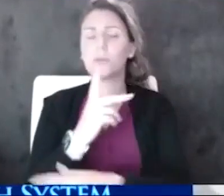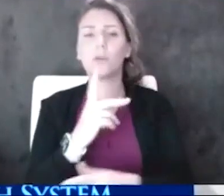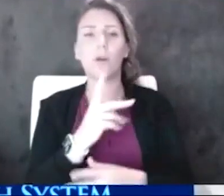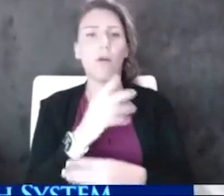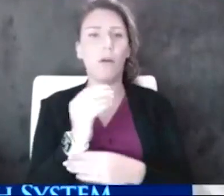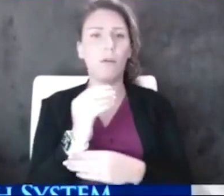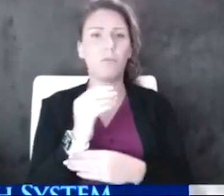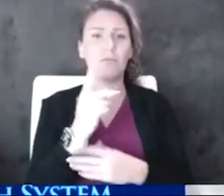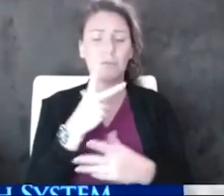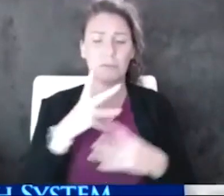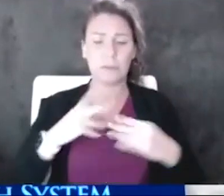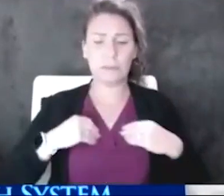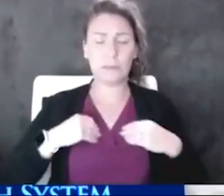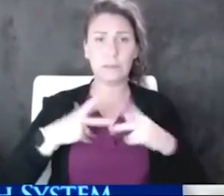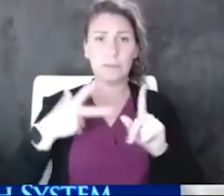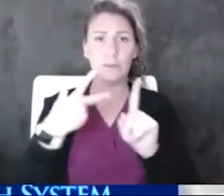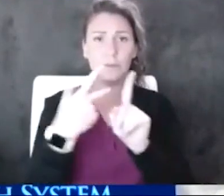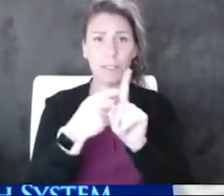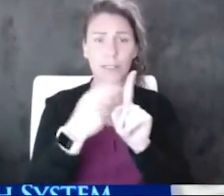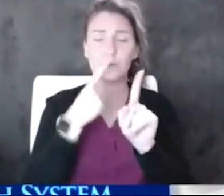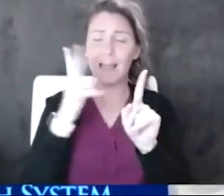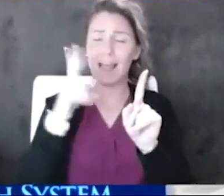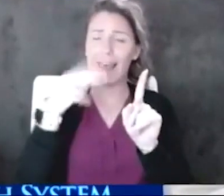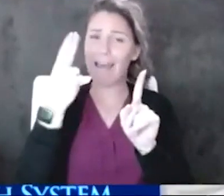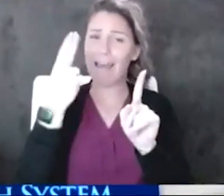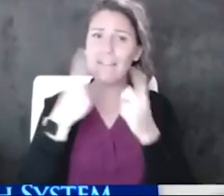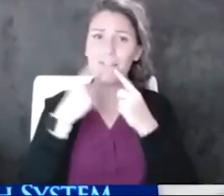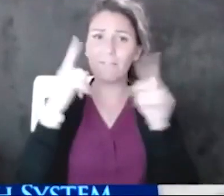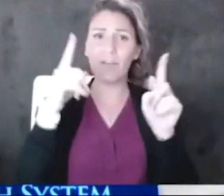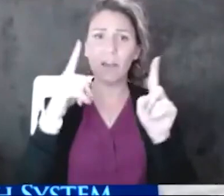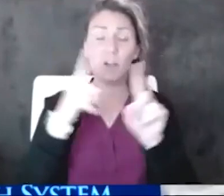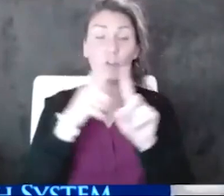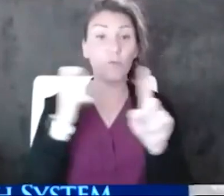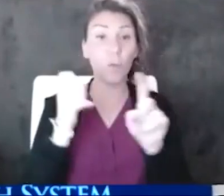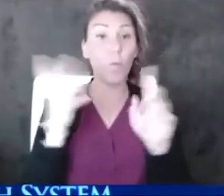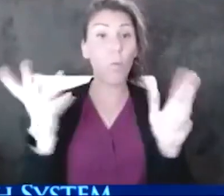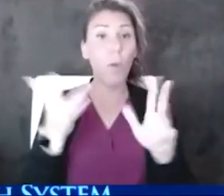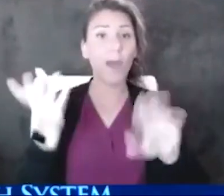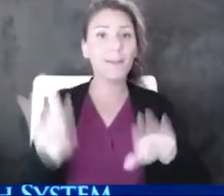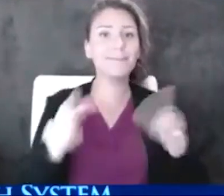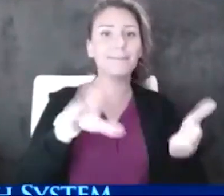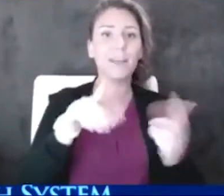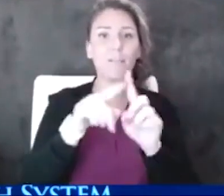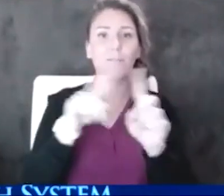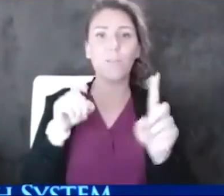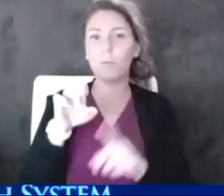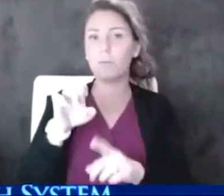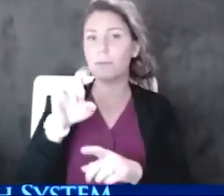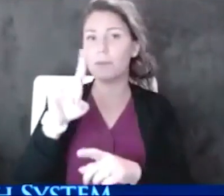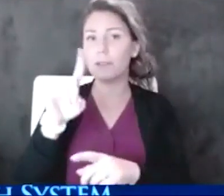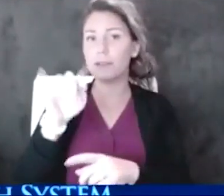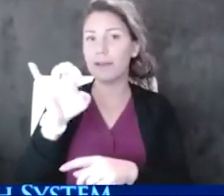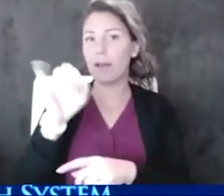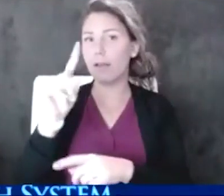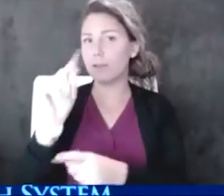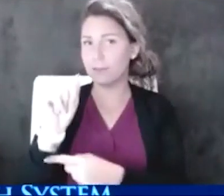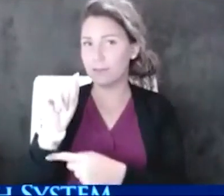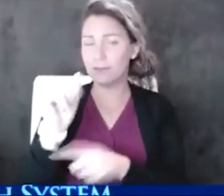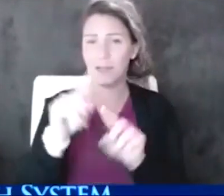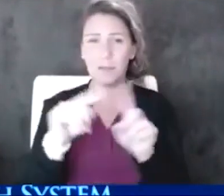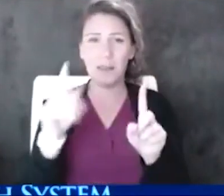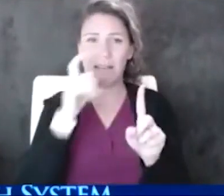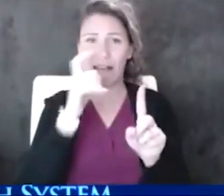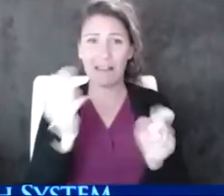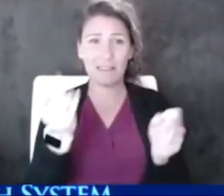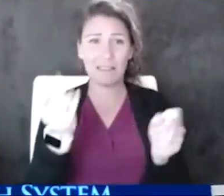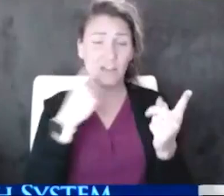remain highly effective against death from Delta, but it doesn't do as much for disease transmission. In